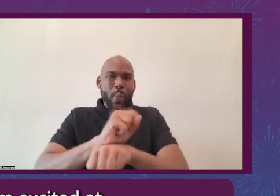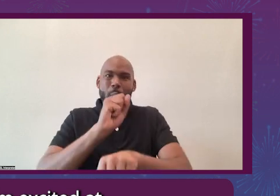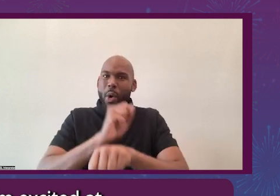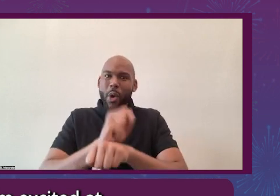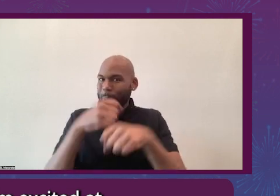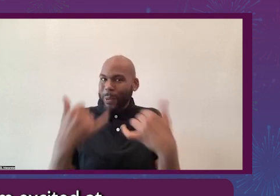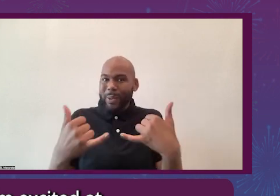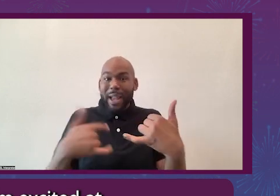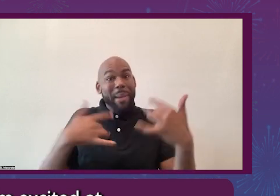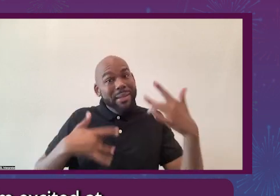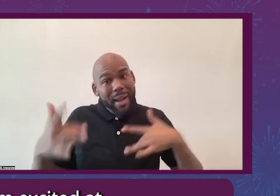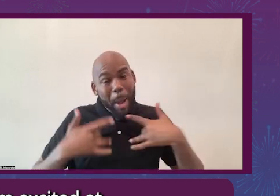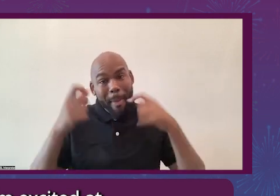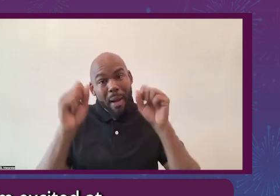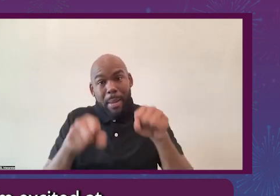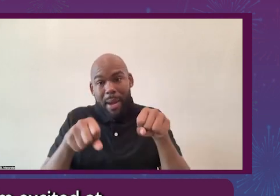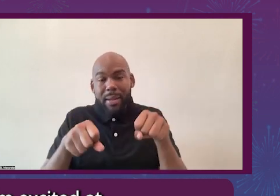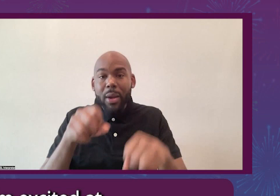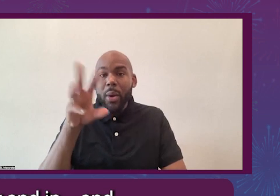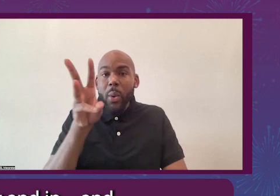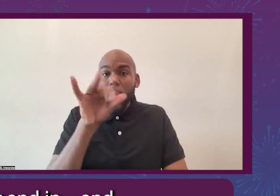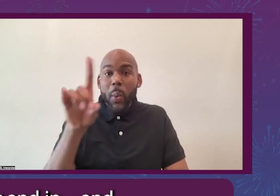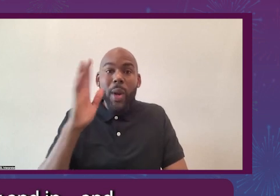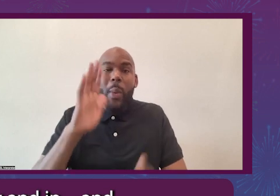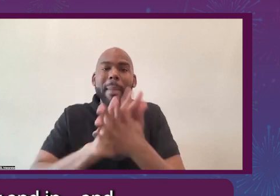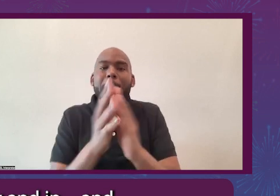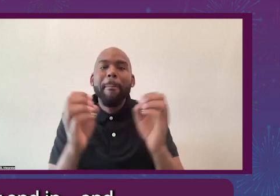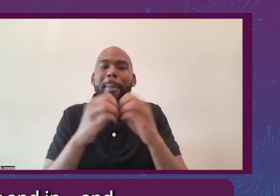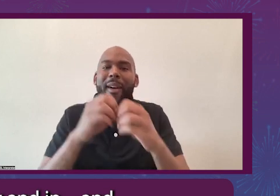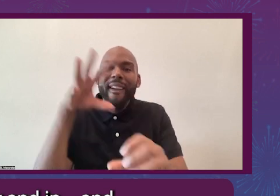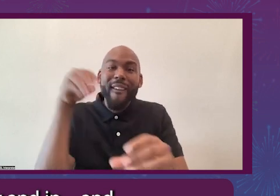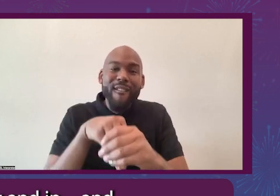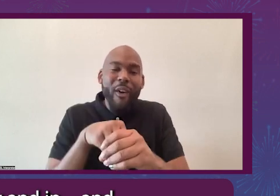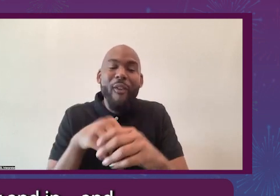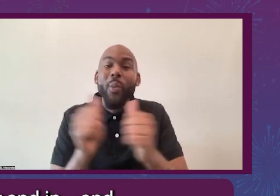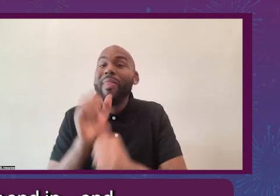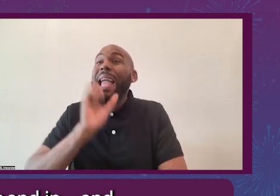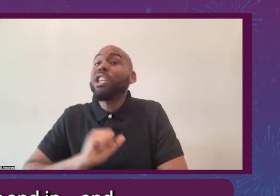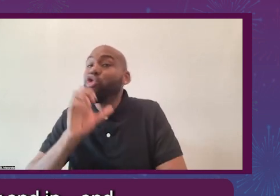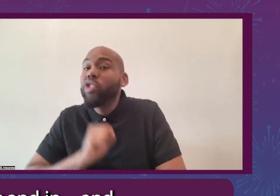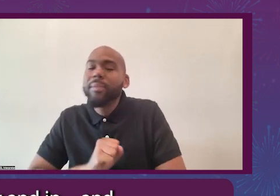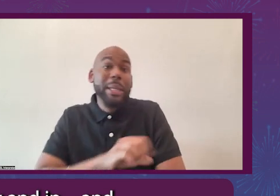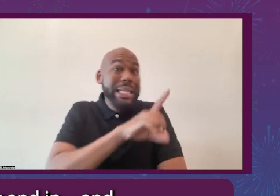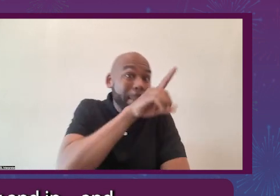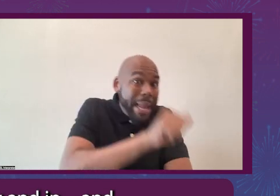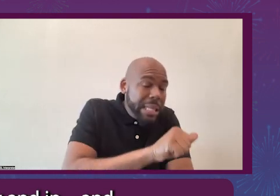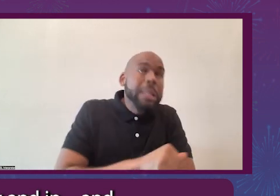this possibility that WID will become more involved in aging and disability,